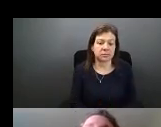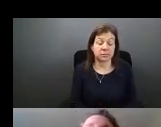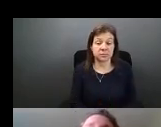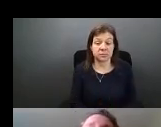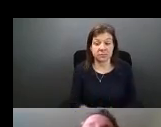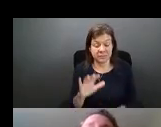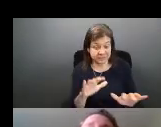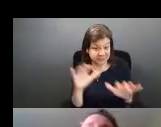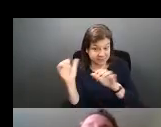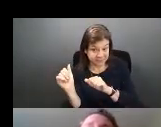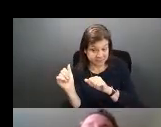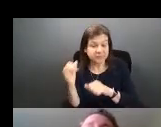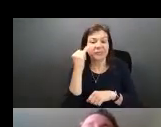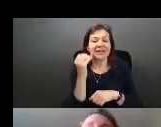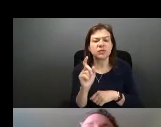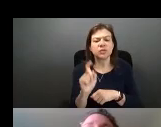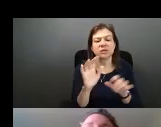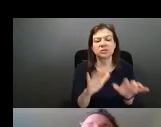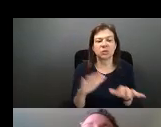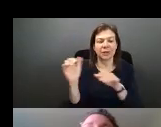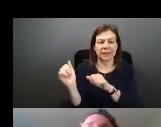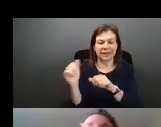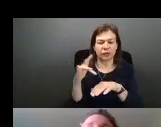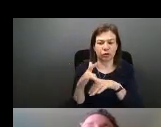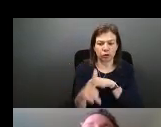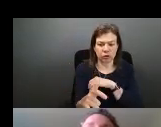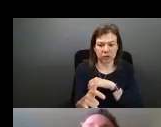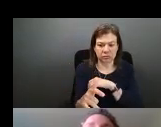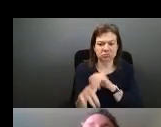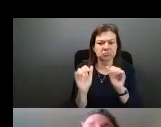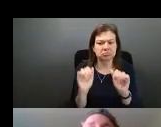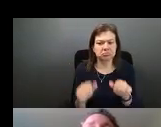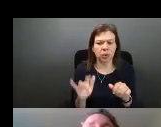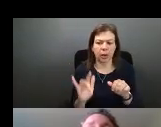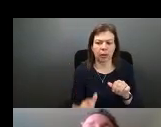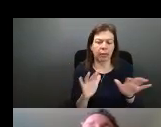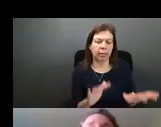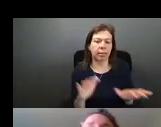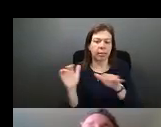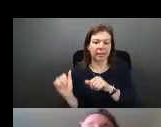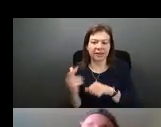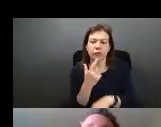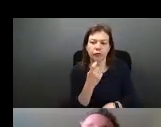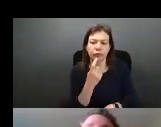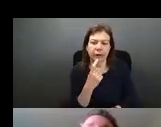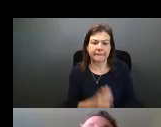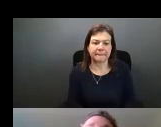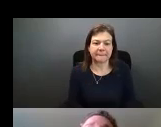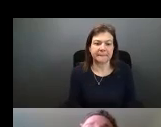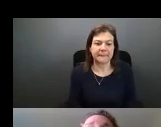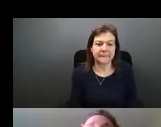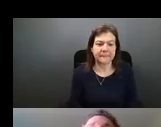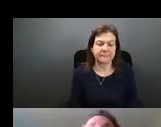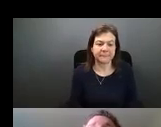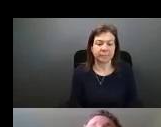Leaving the webinar. If you need to leave the webinar early, you can leave it by clicking on the Leave button.